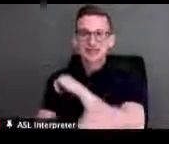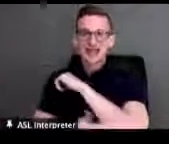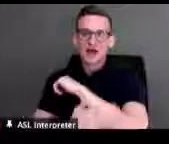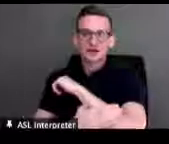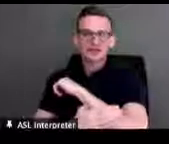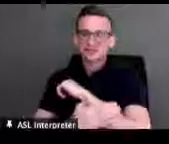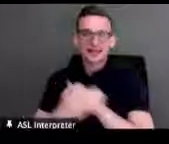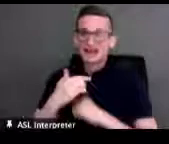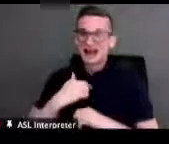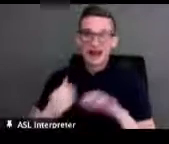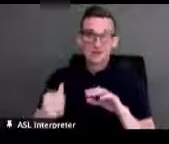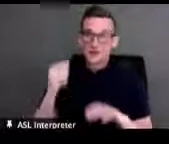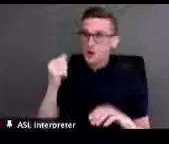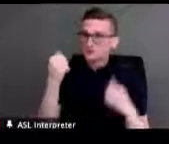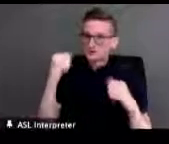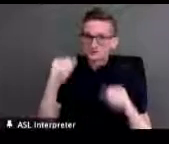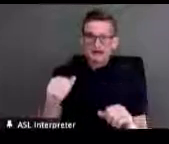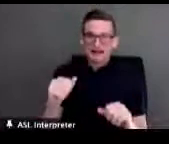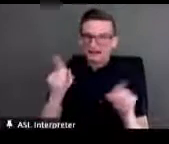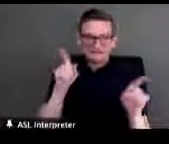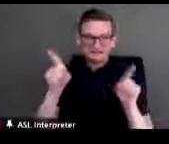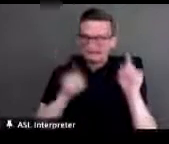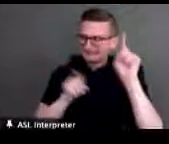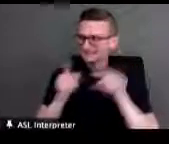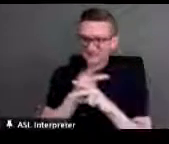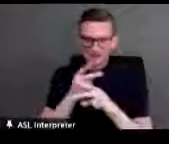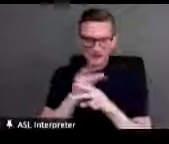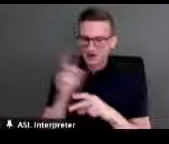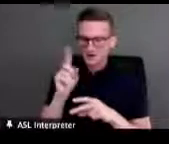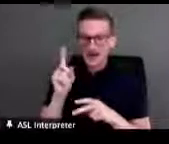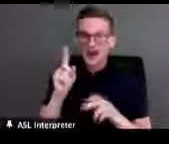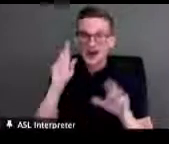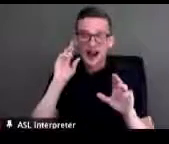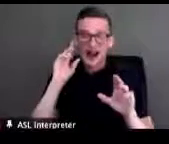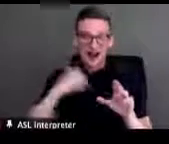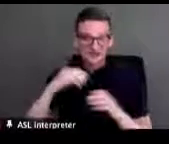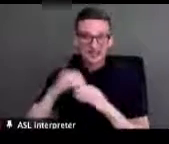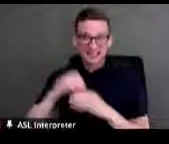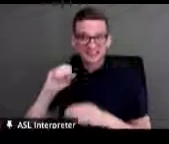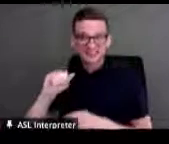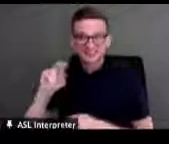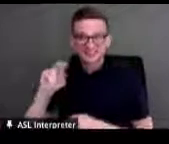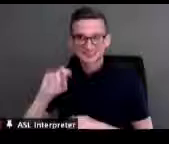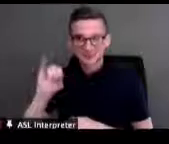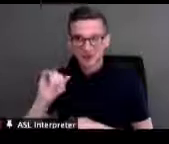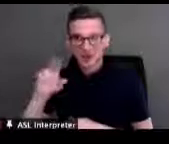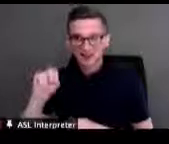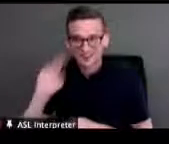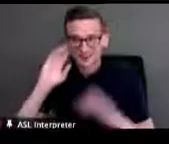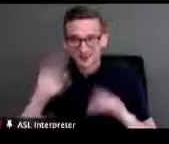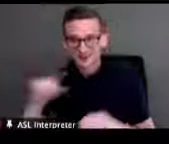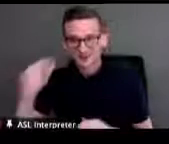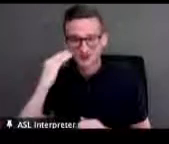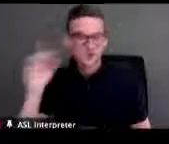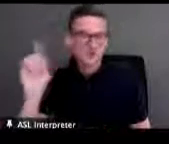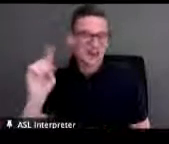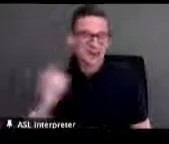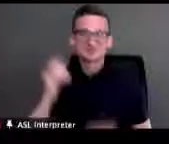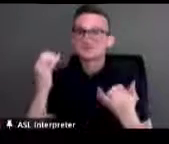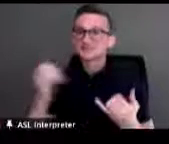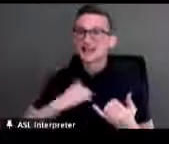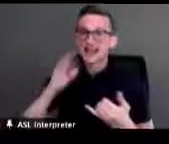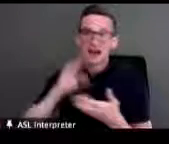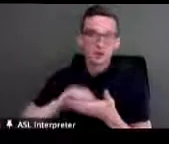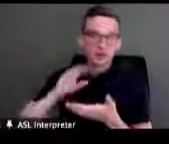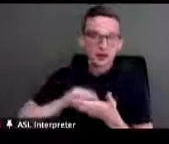bit. I have not a clue. I'm in San Joaquin. Hopefully you know where I am. I'm going to learn all about you today because you're going to call in and tell us about